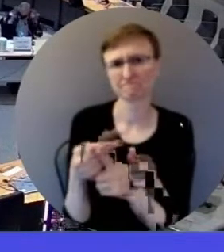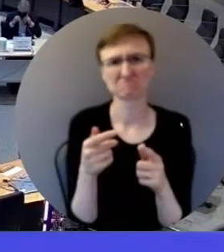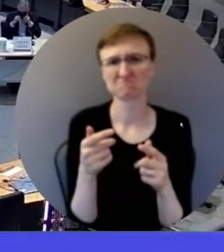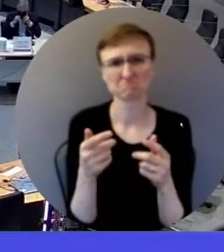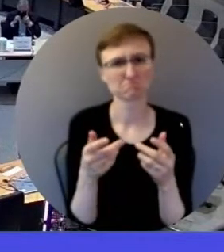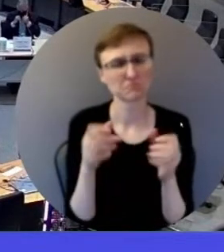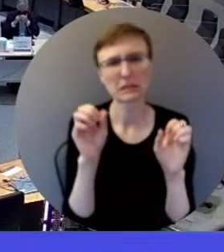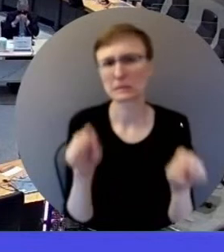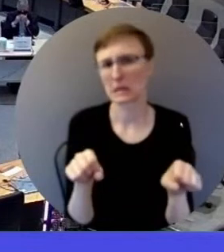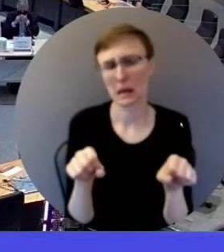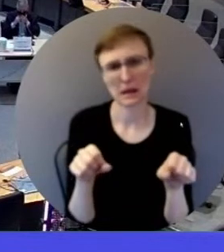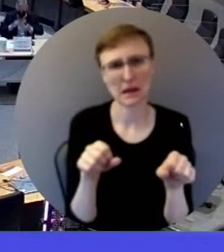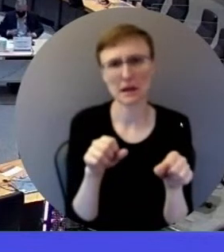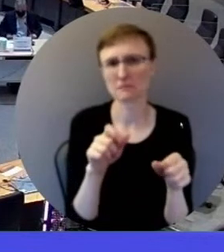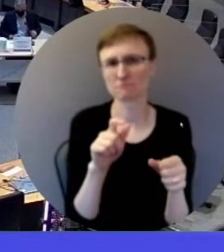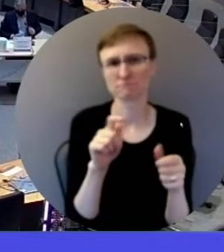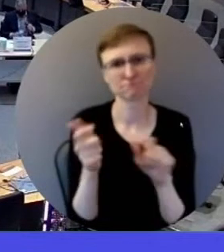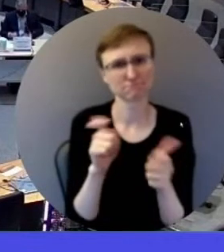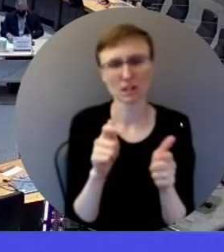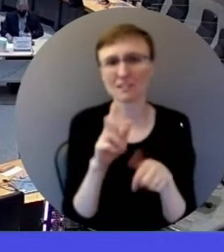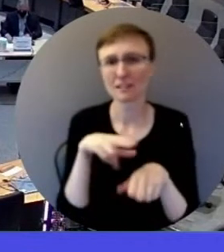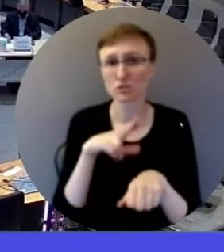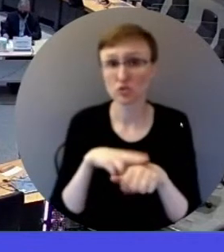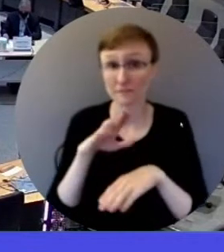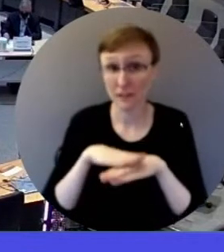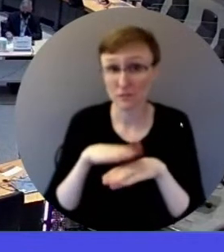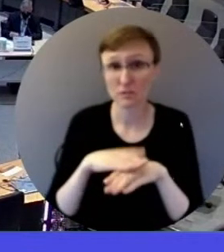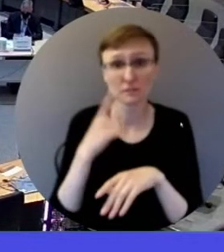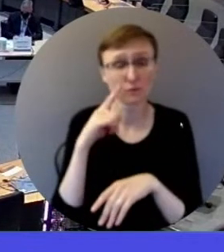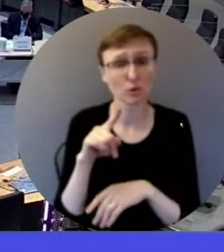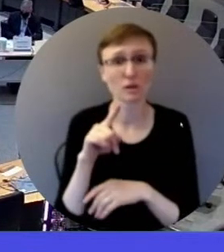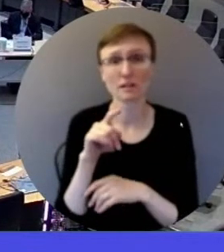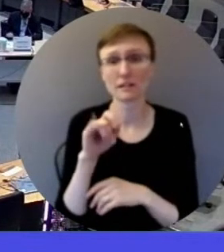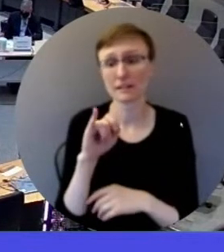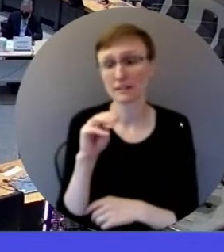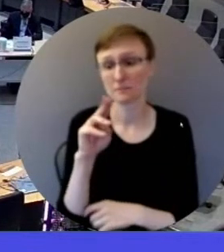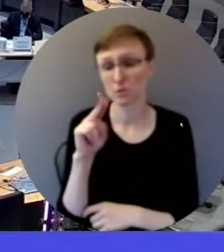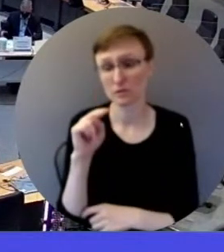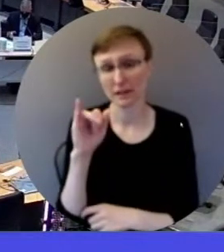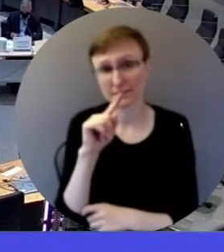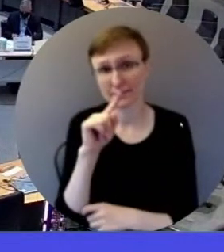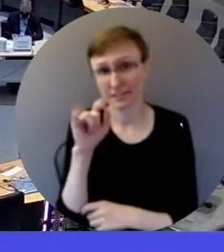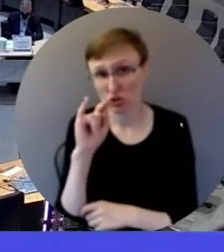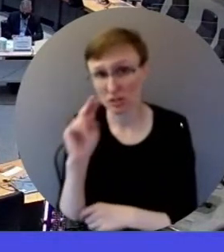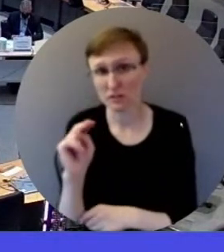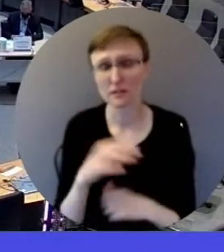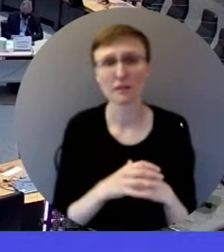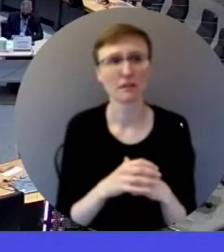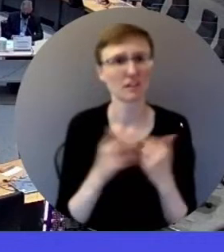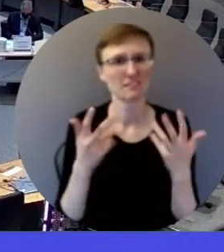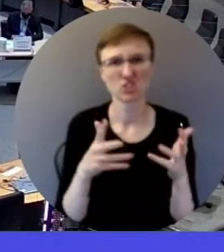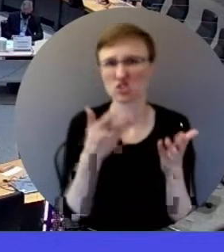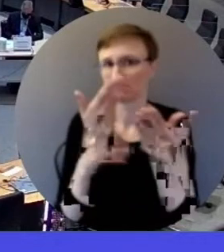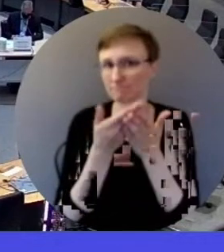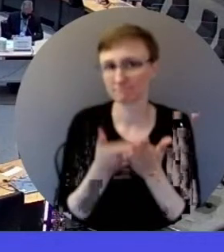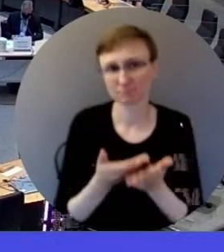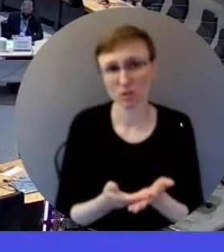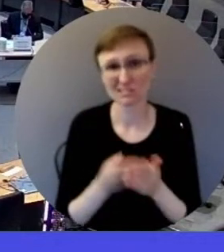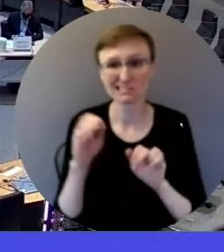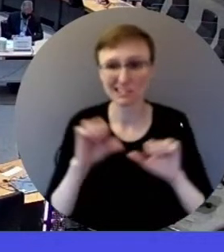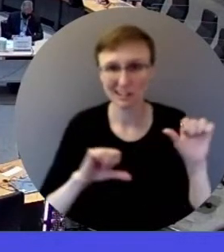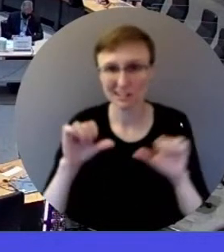has underlined that. The studies, the science, the side effects, the effectiveness, they're all practically the same.